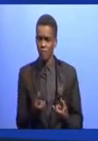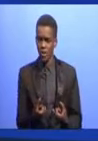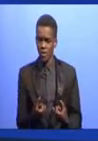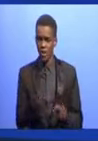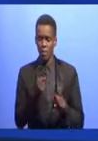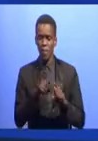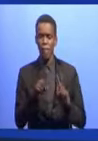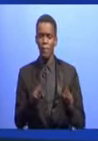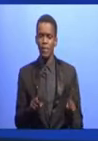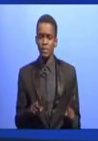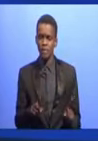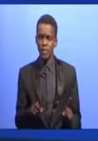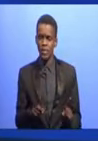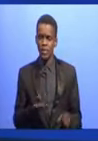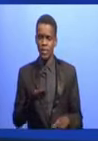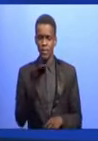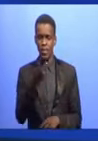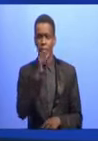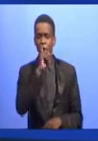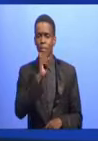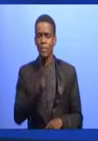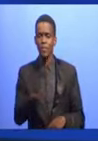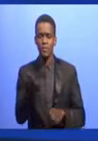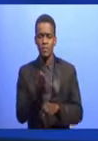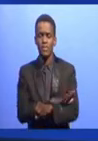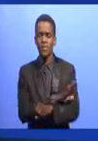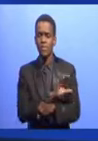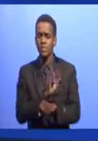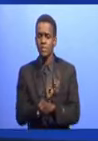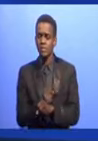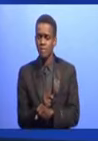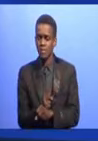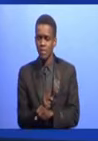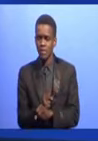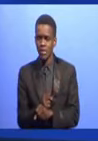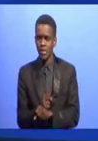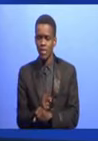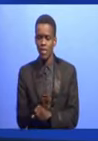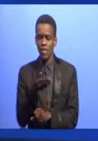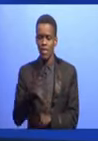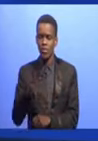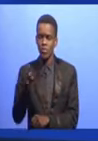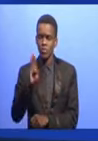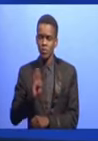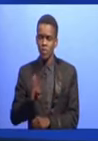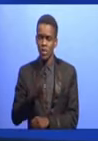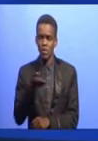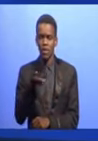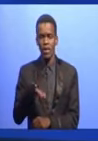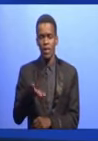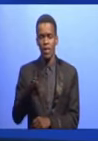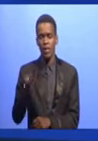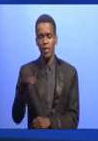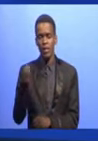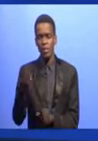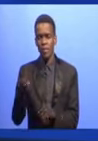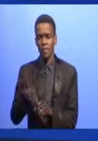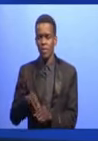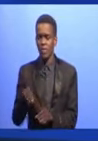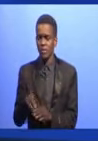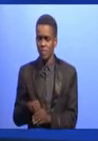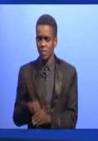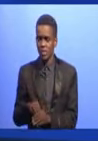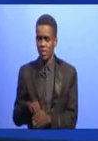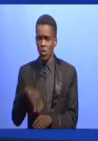bo business Botswana banal di membera litse dingwe hela jalo jalo gongwe tsa dikgaolo and all that. The leaders of those mo dikgaolong tsone